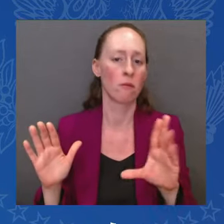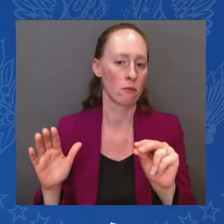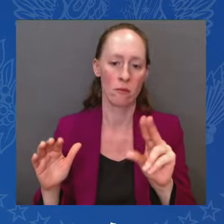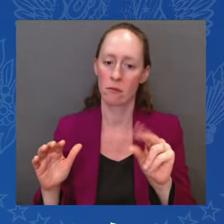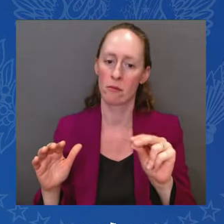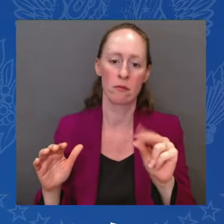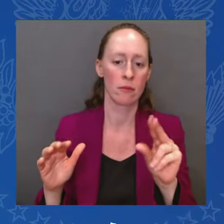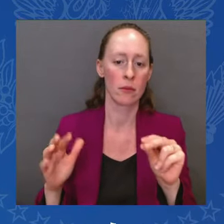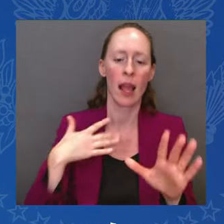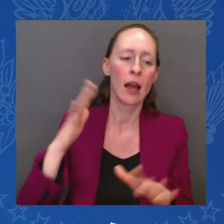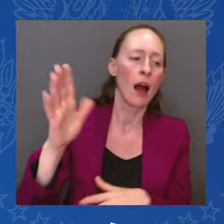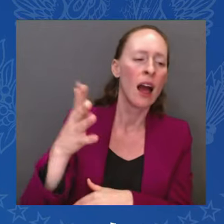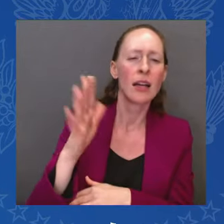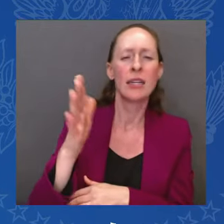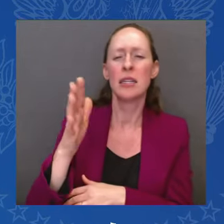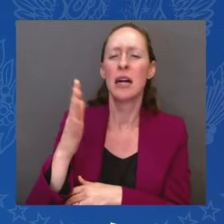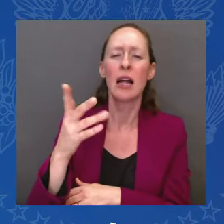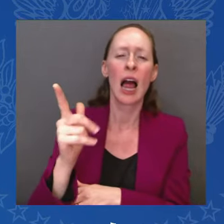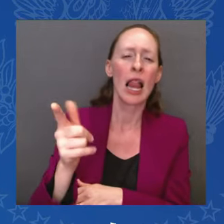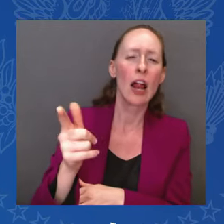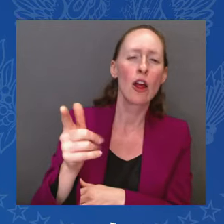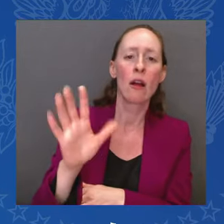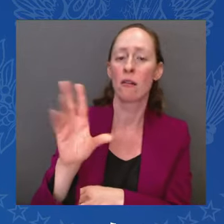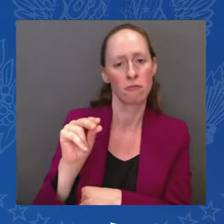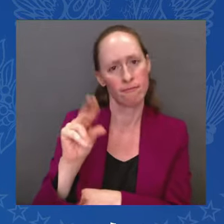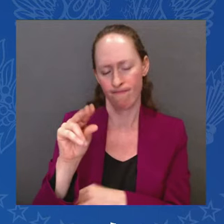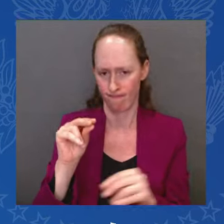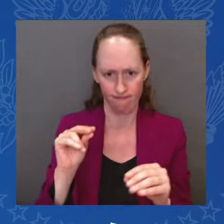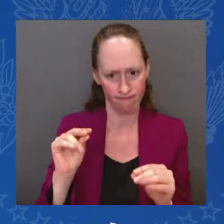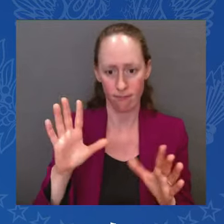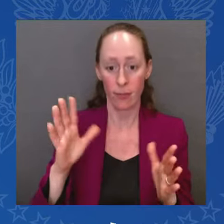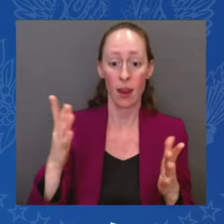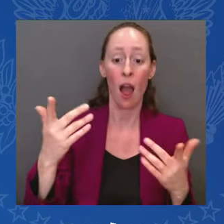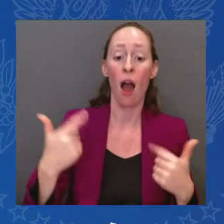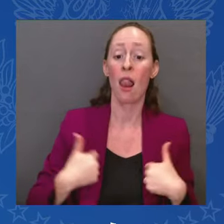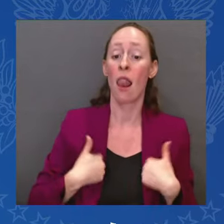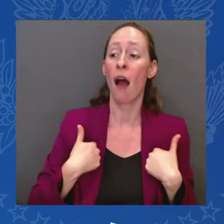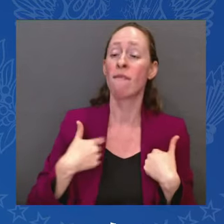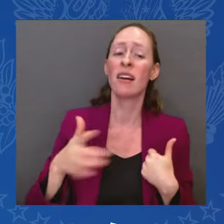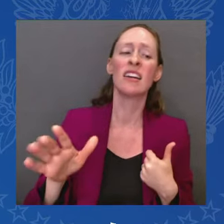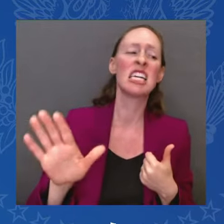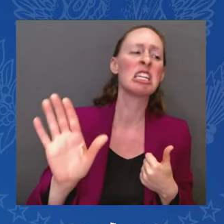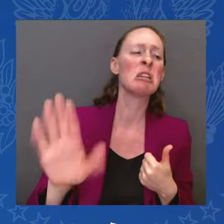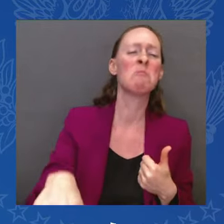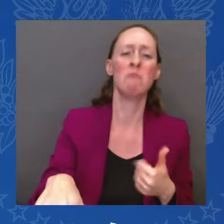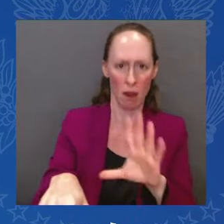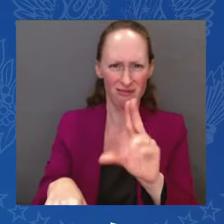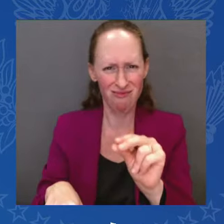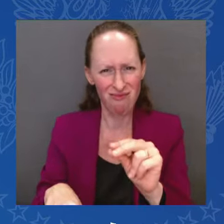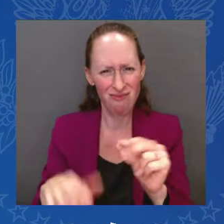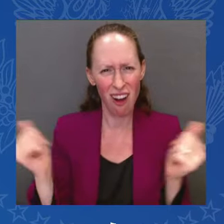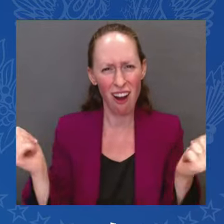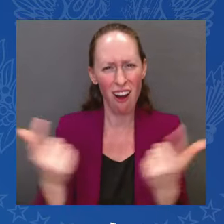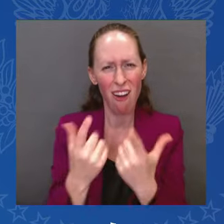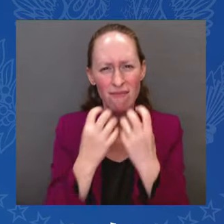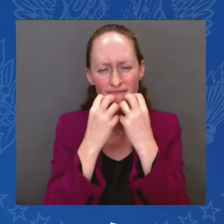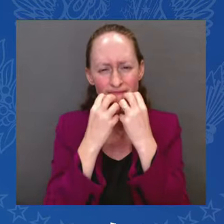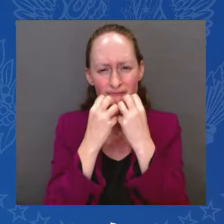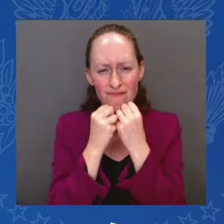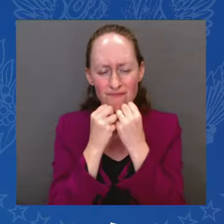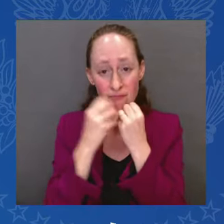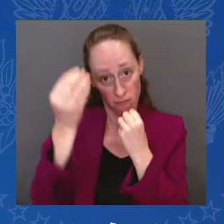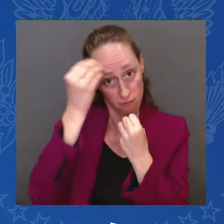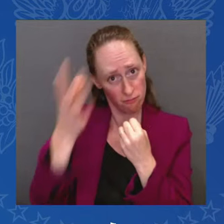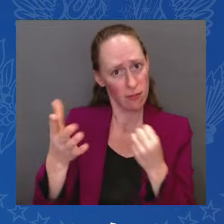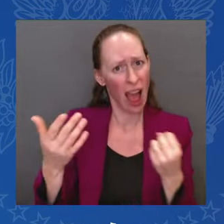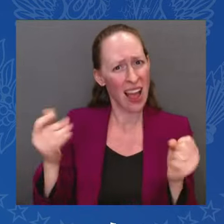life to spare. And here's the thing. solutions do exist.